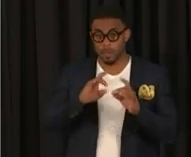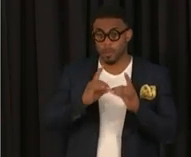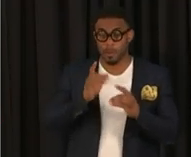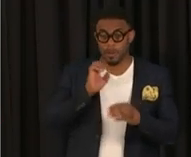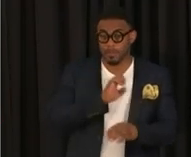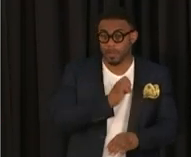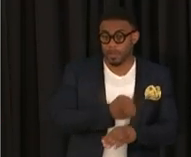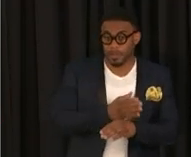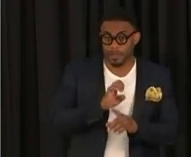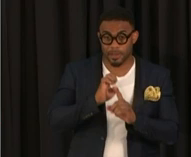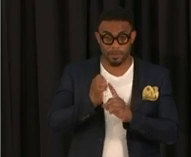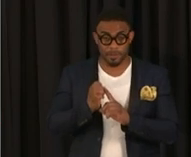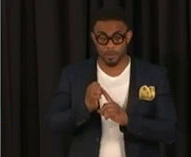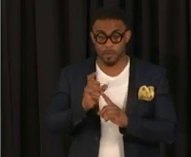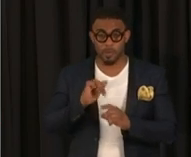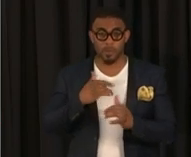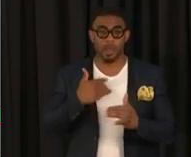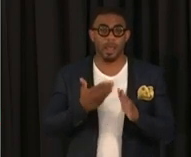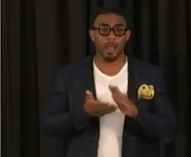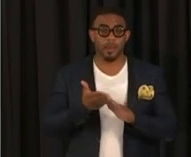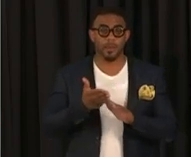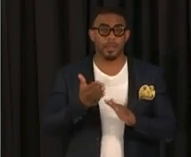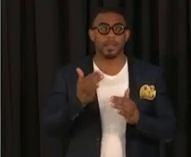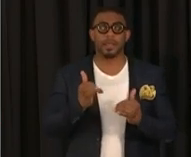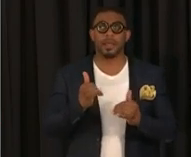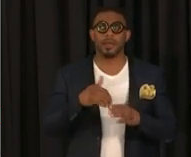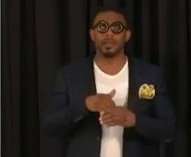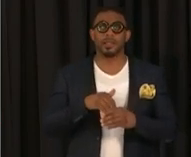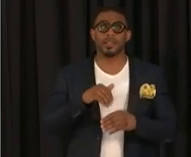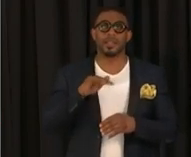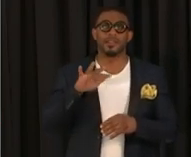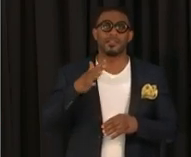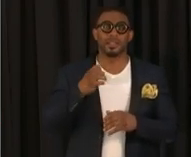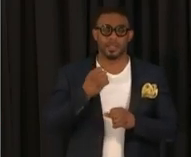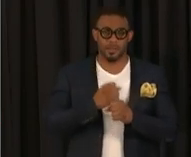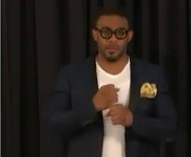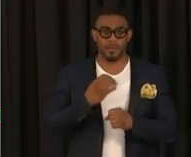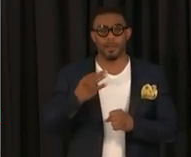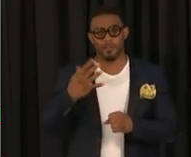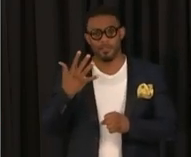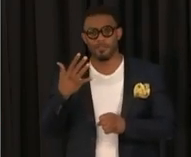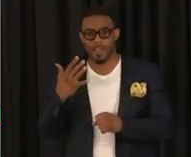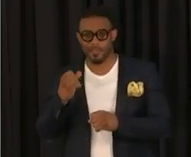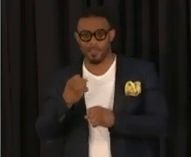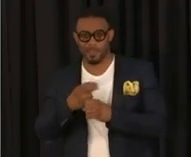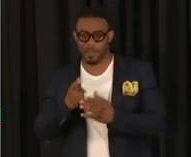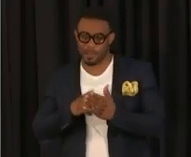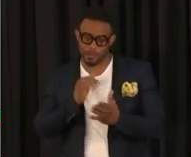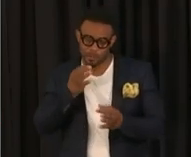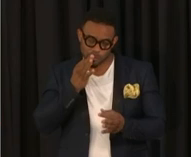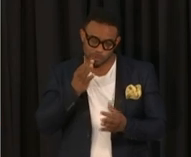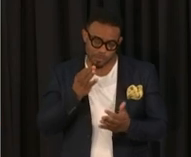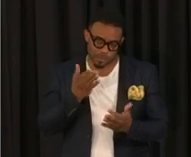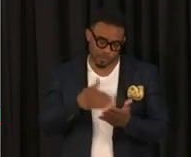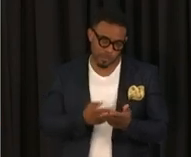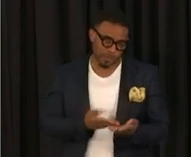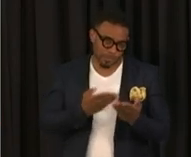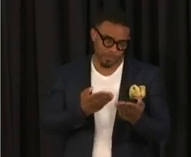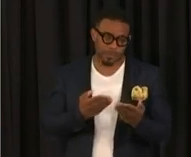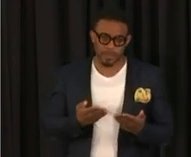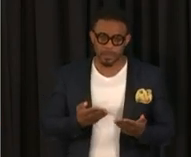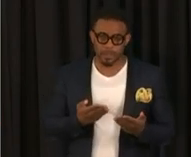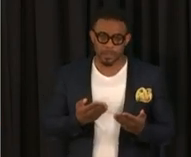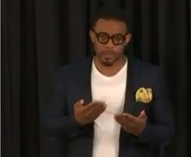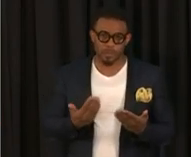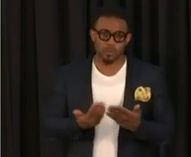with the Department of Energy and Environment where we are operating now in the fifth year of a five-year contract. We will soon be, you know,